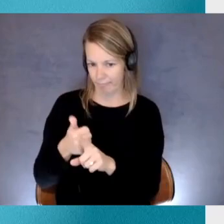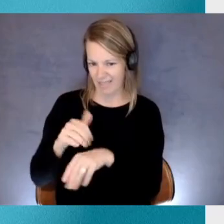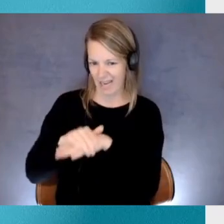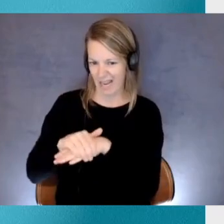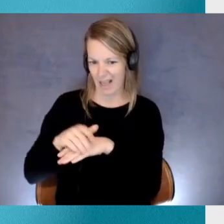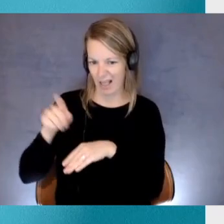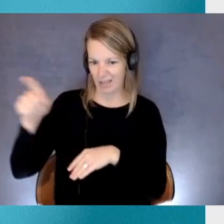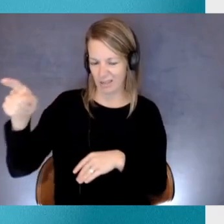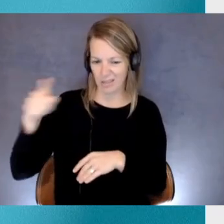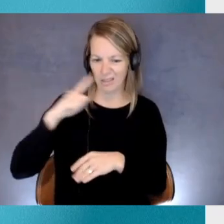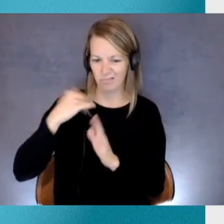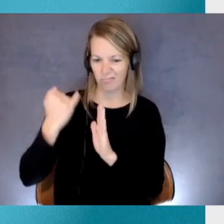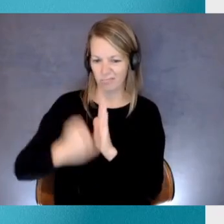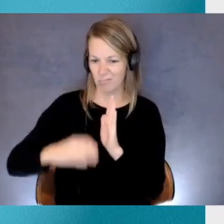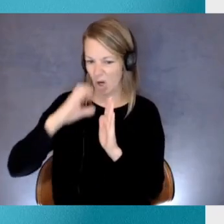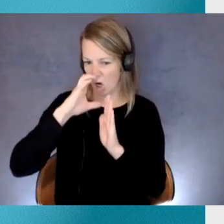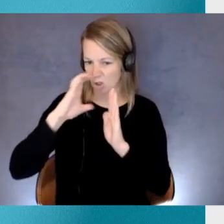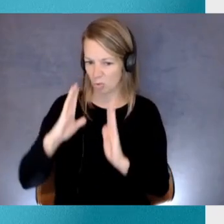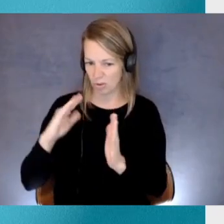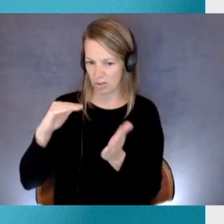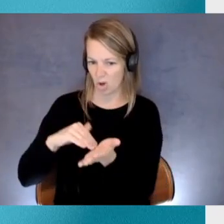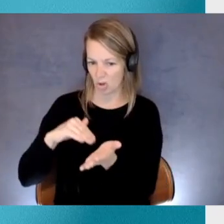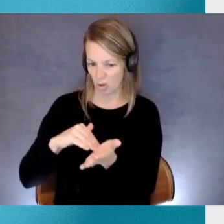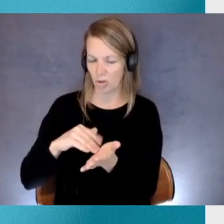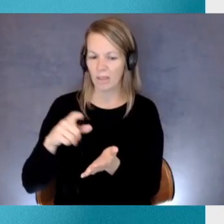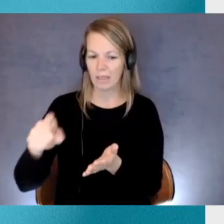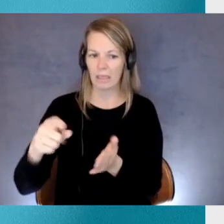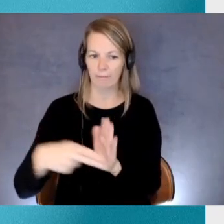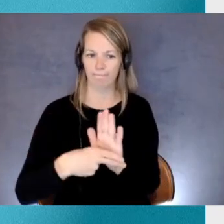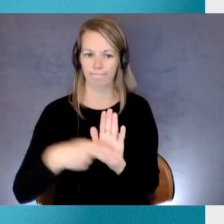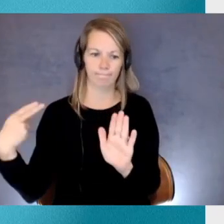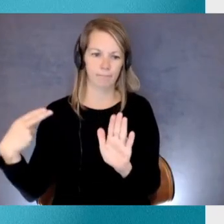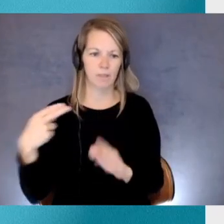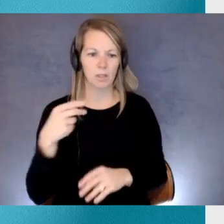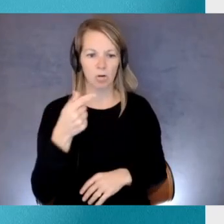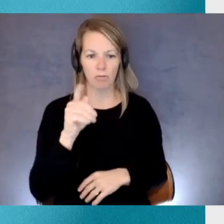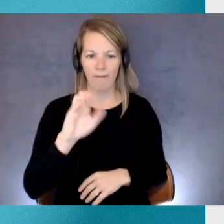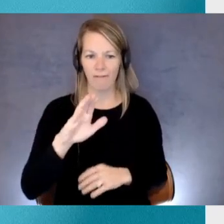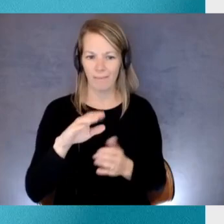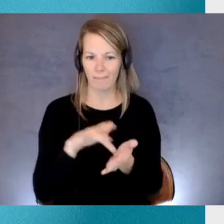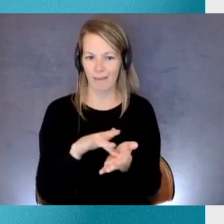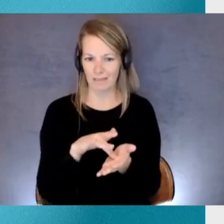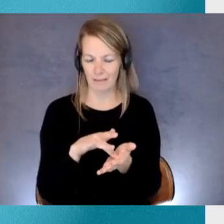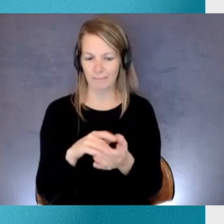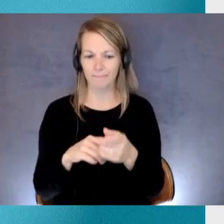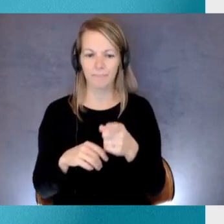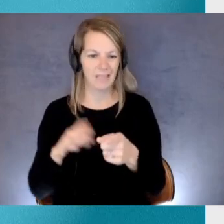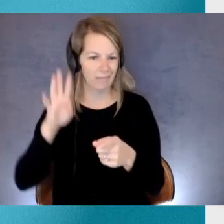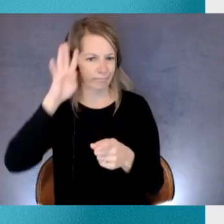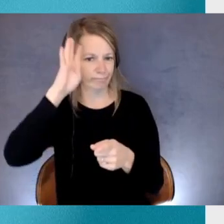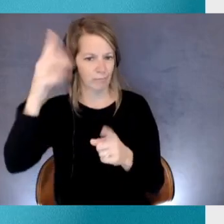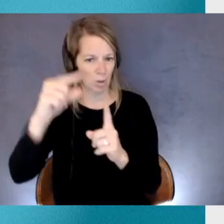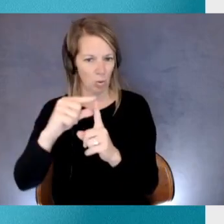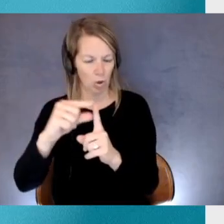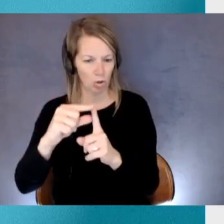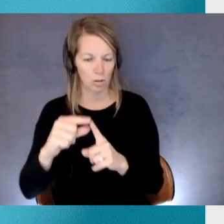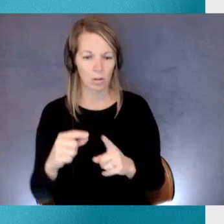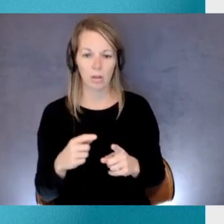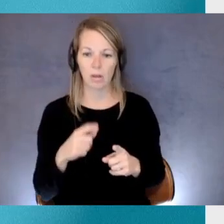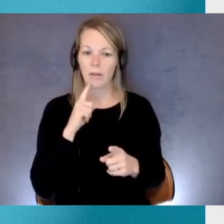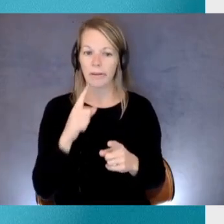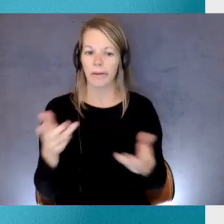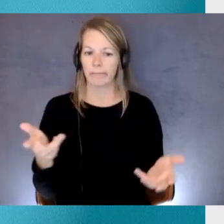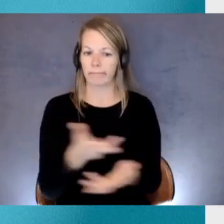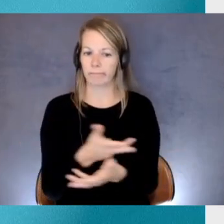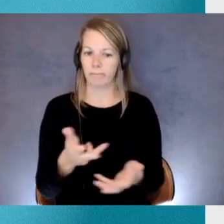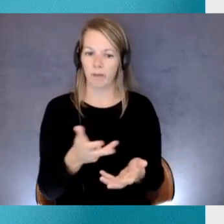a cartoonist and a physician. And he coined this term, graphic medicine, to refer to the interface between the medium of comics and the discourse